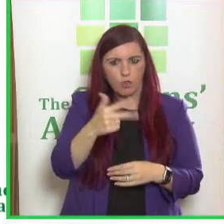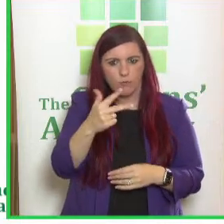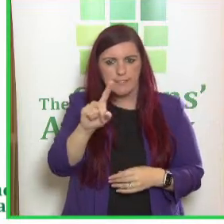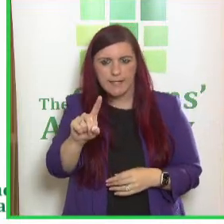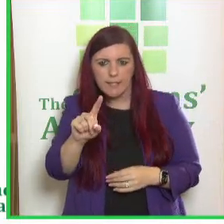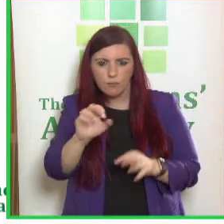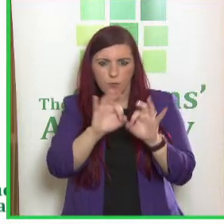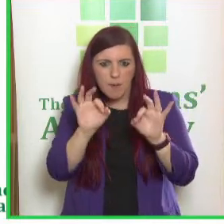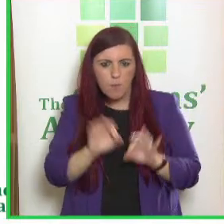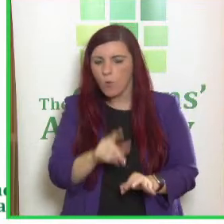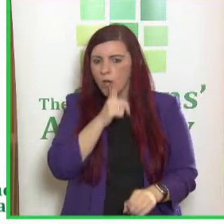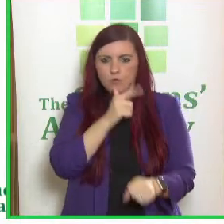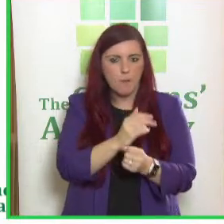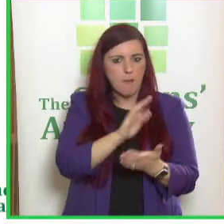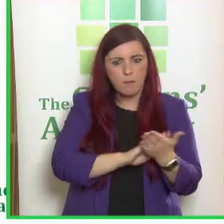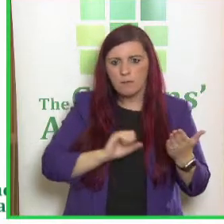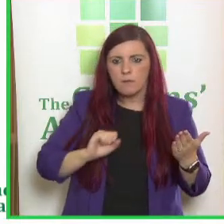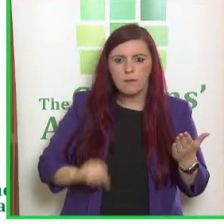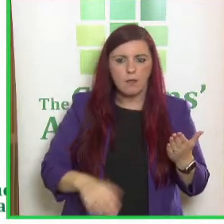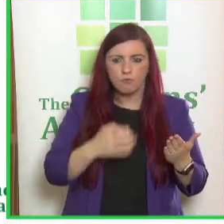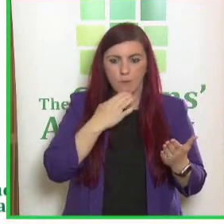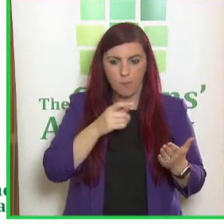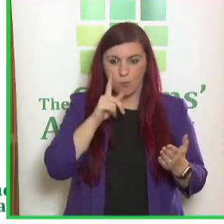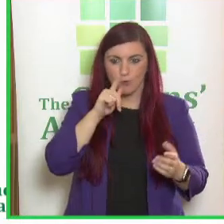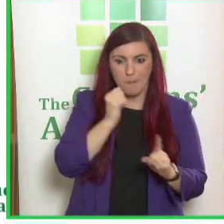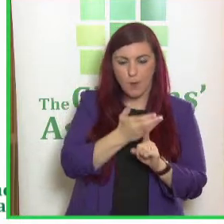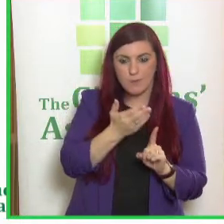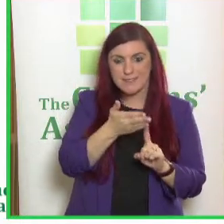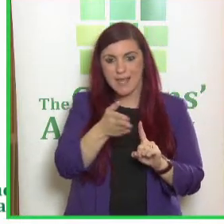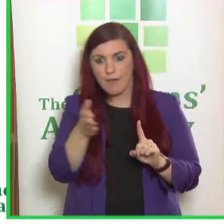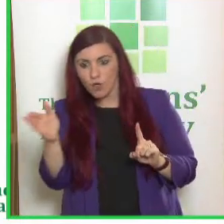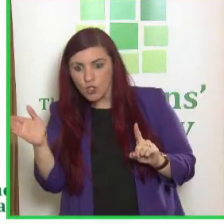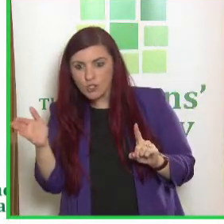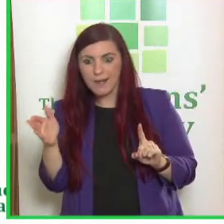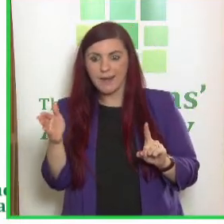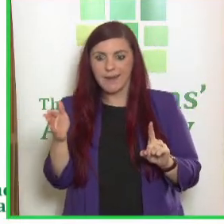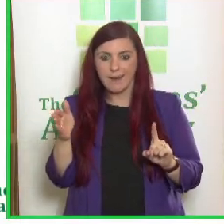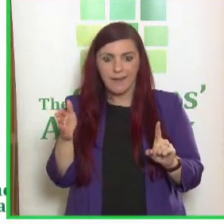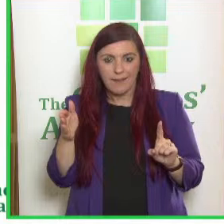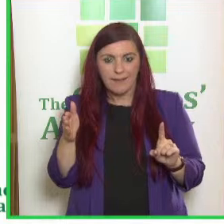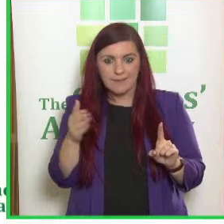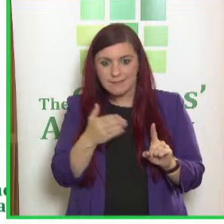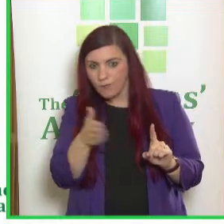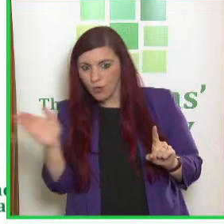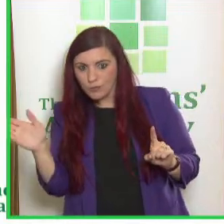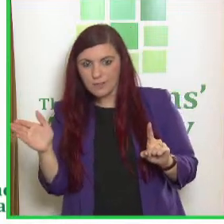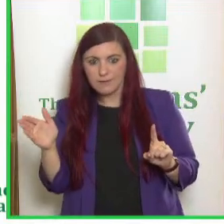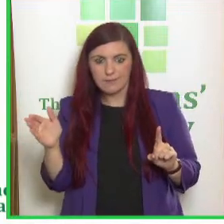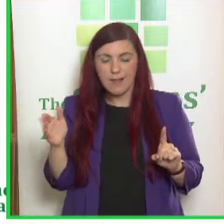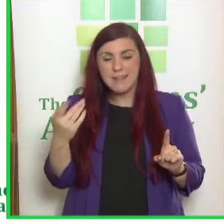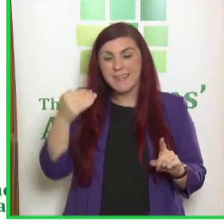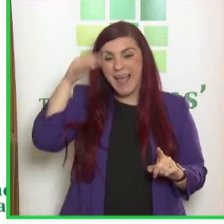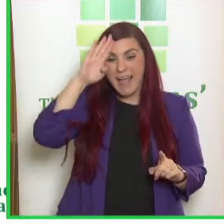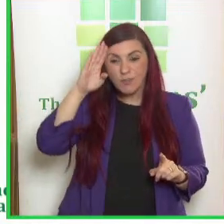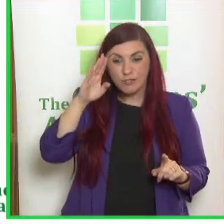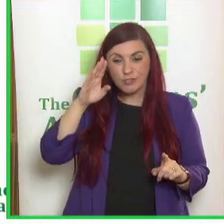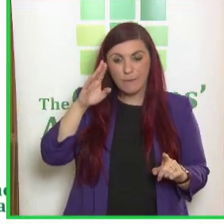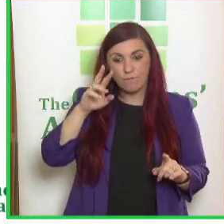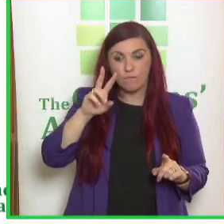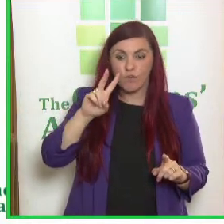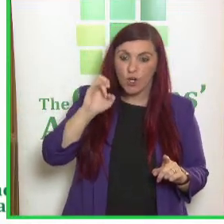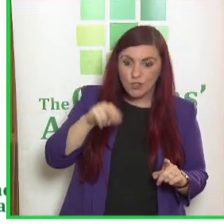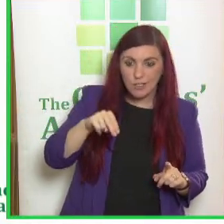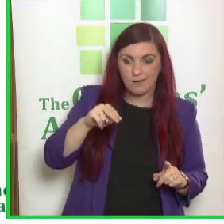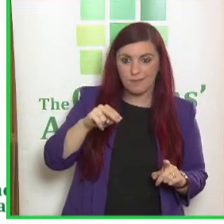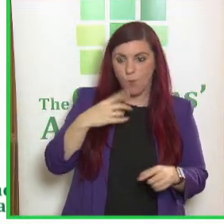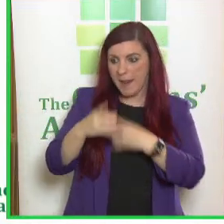just decriminalisation, it's also diversion and dissuasion. Essentially, an Irish version of what goes on in Portugal, but it's a